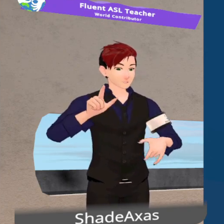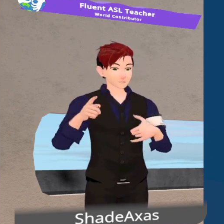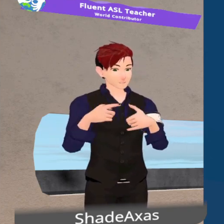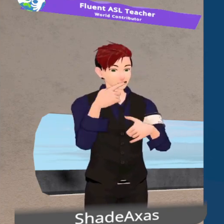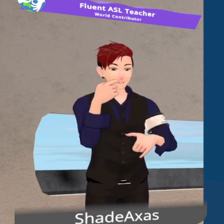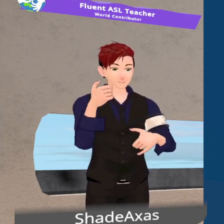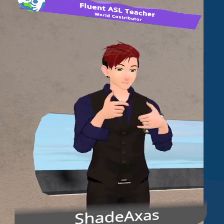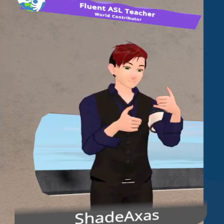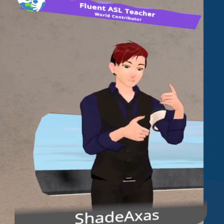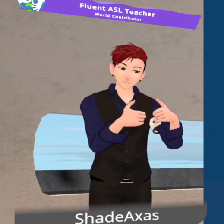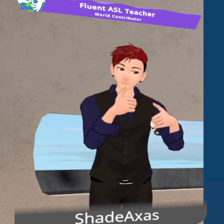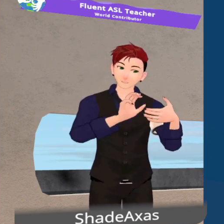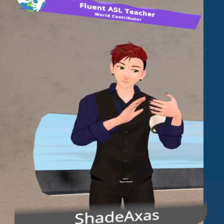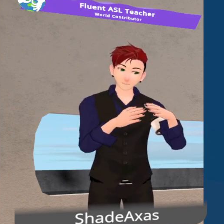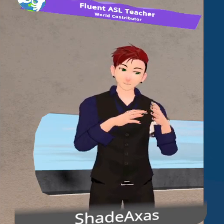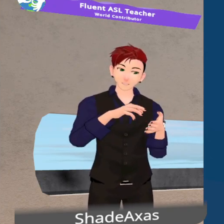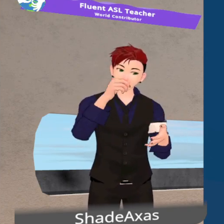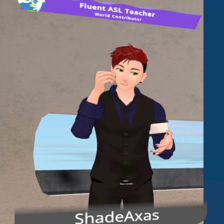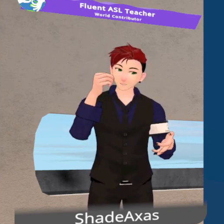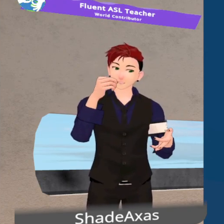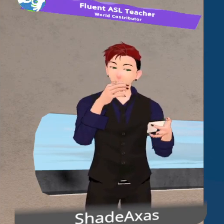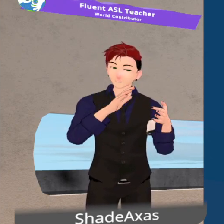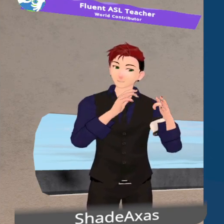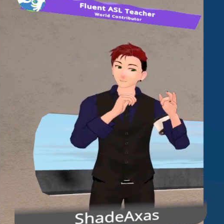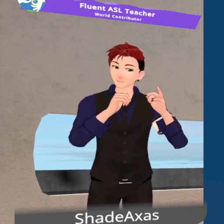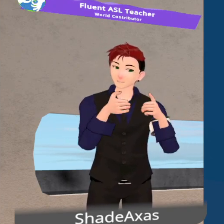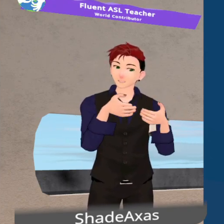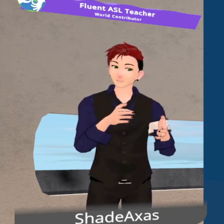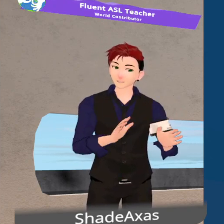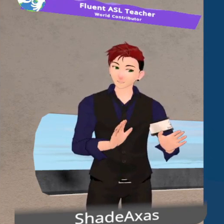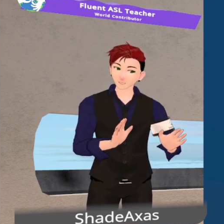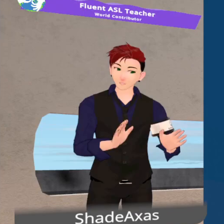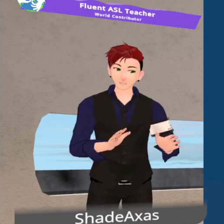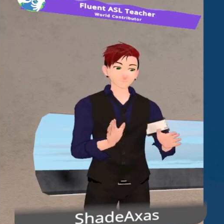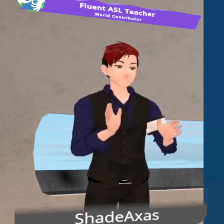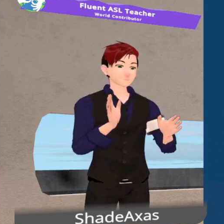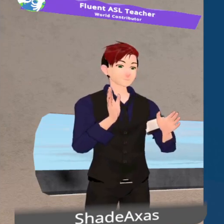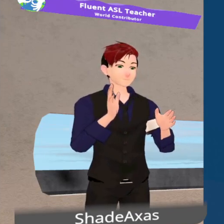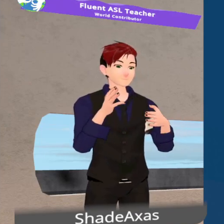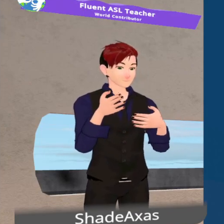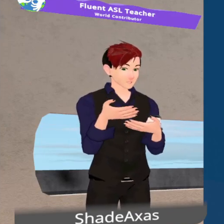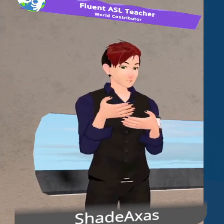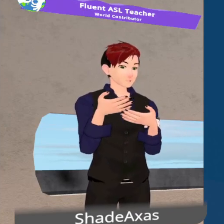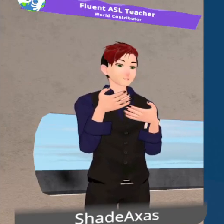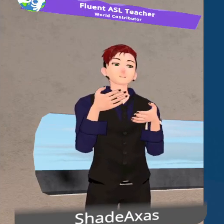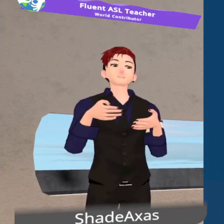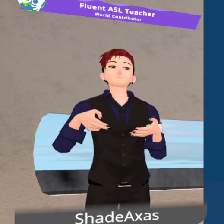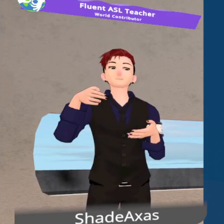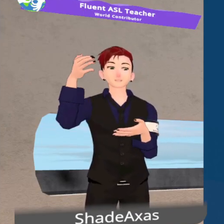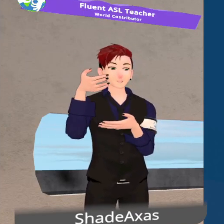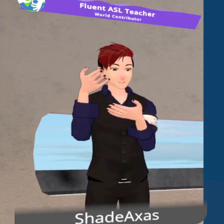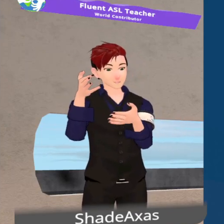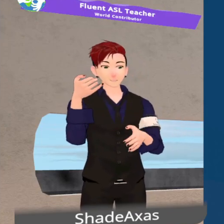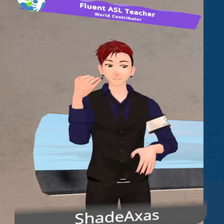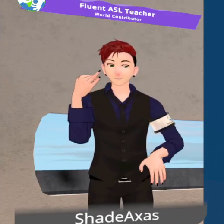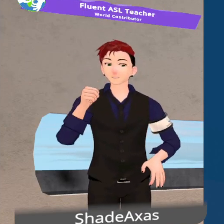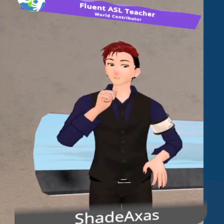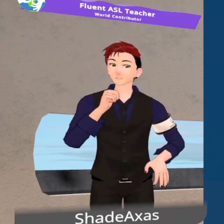typically learn ASL first because that's what most of the community learns, and they want to communicate that way. I will